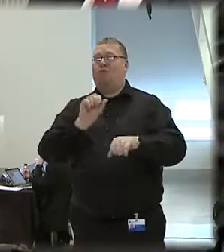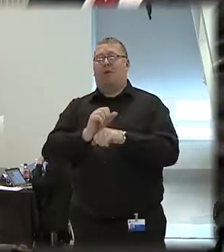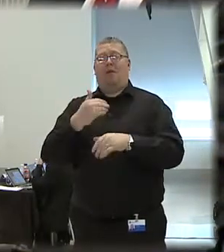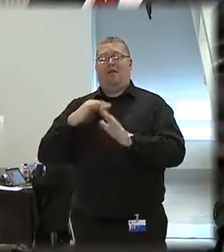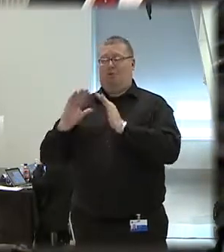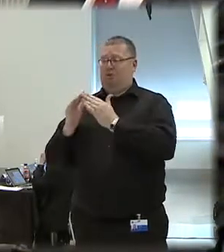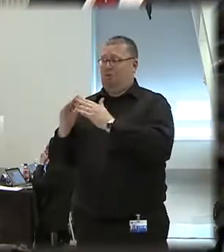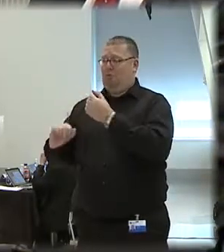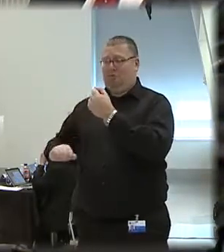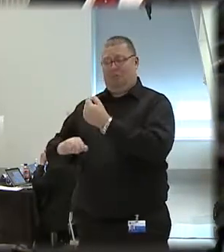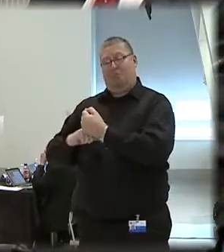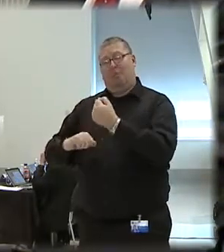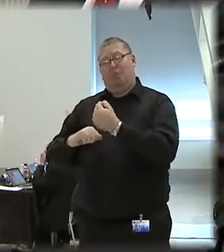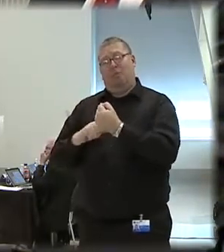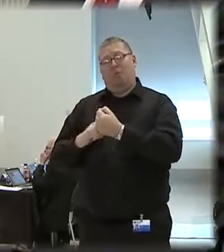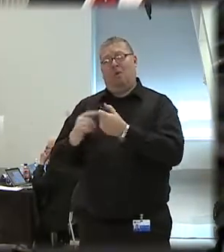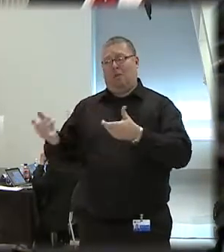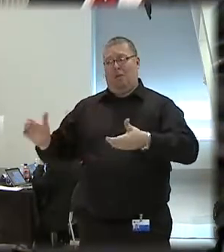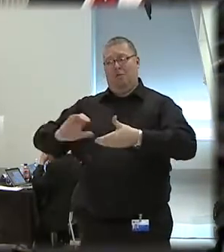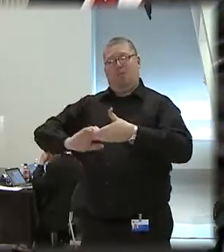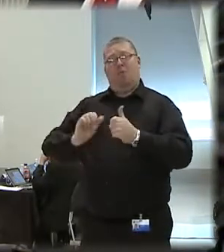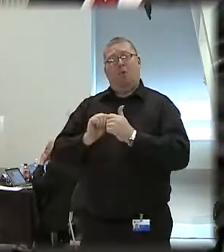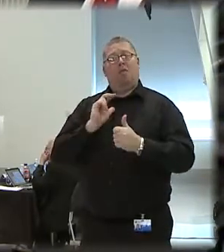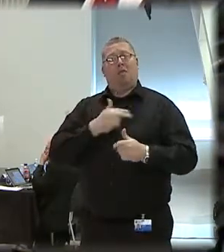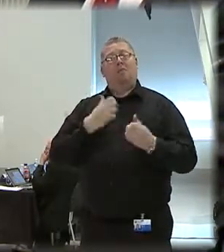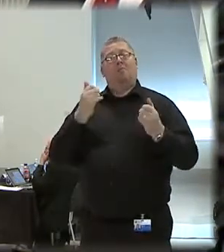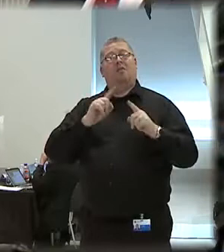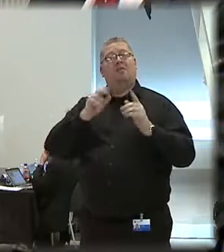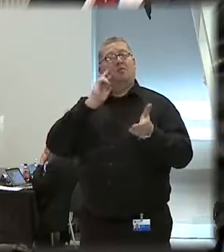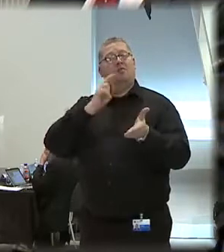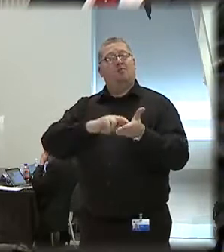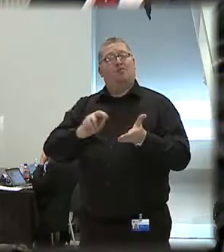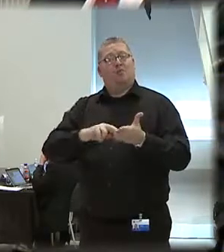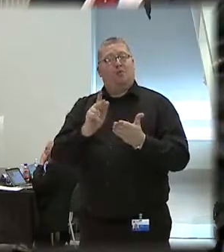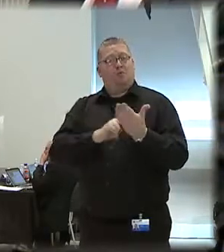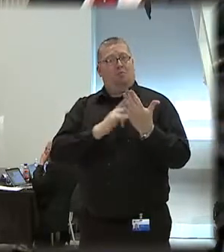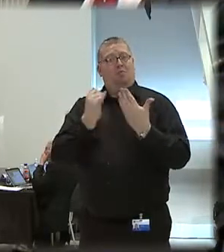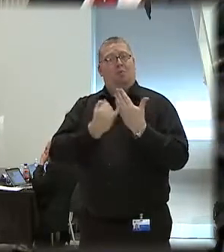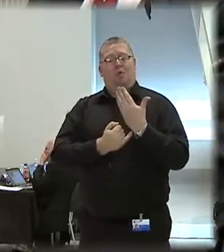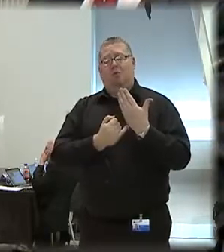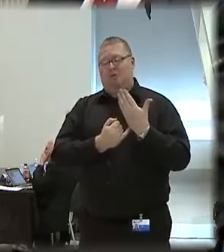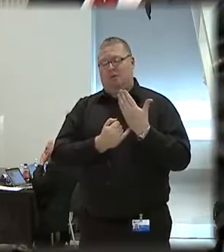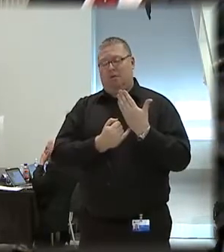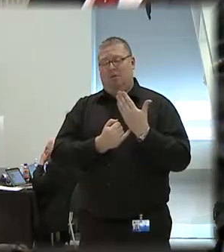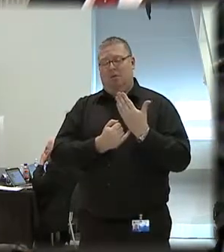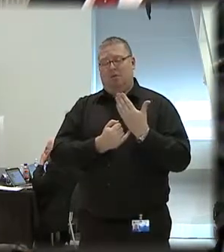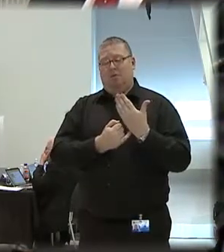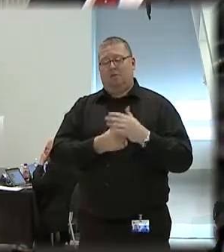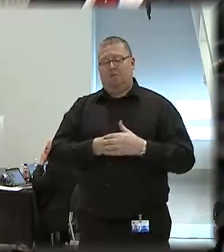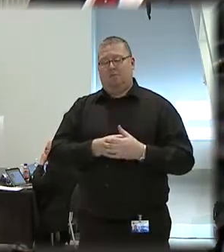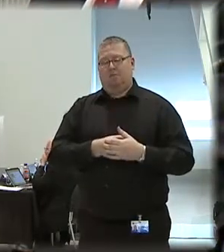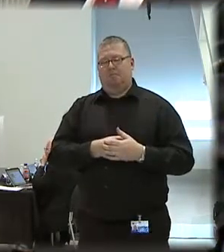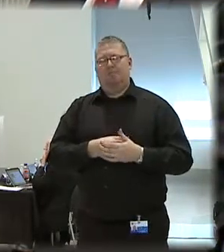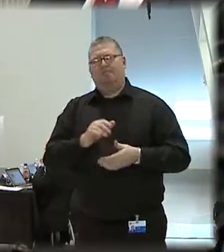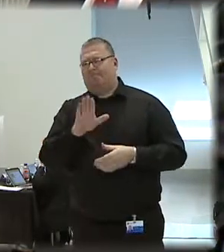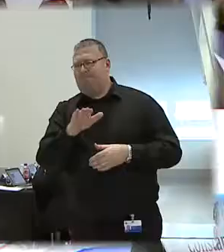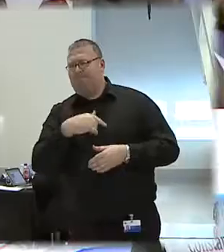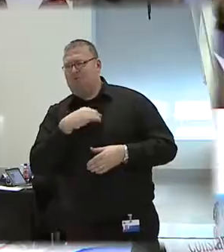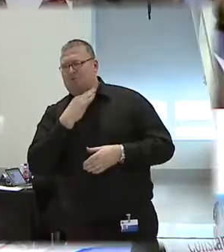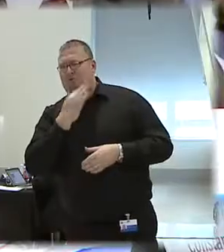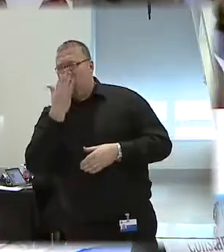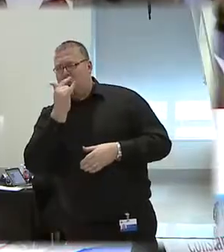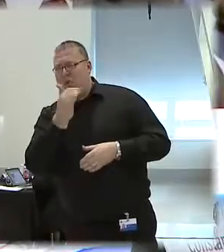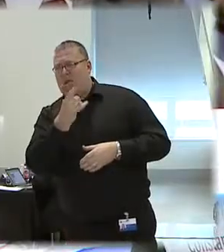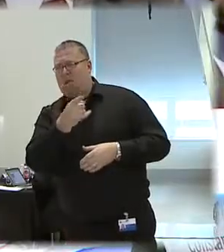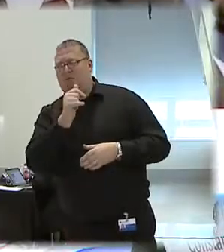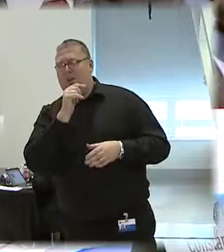and they've partnered with us on several research projects and have been very forthcoming. Is there a reason you don't list